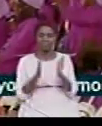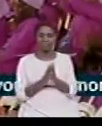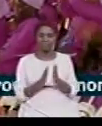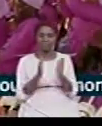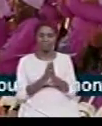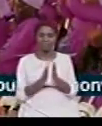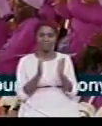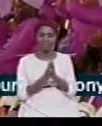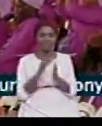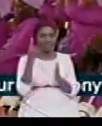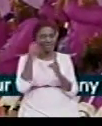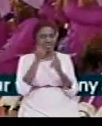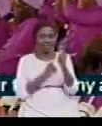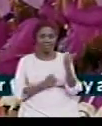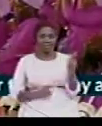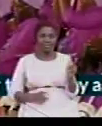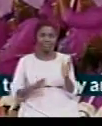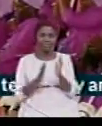the Lord.